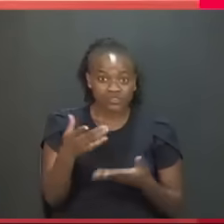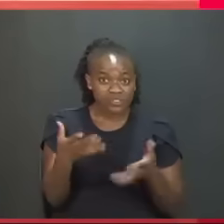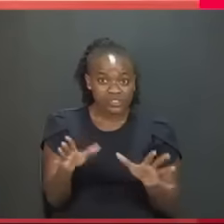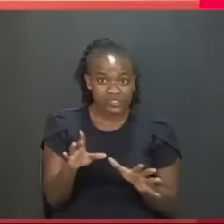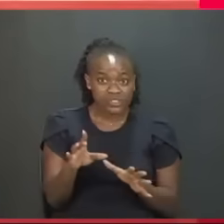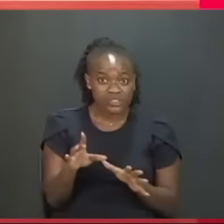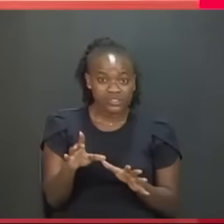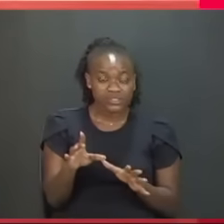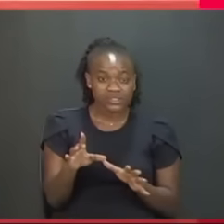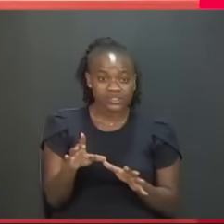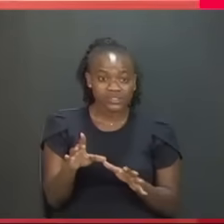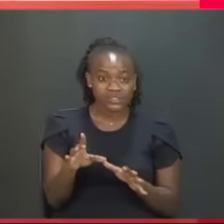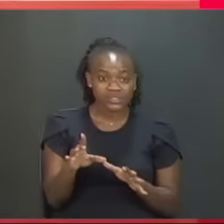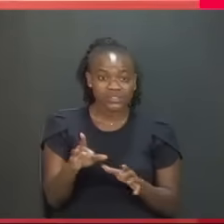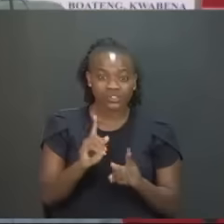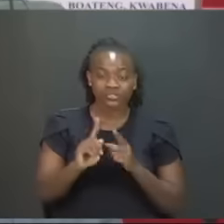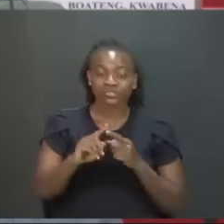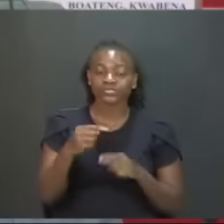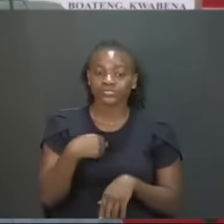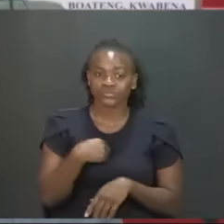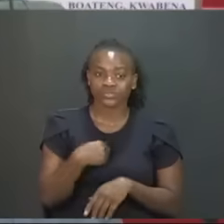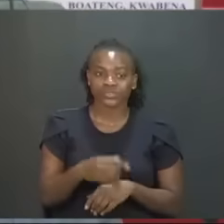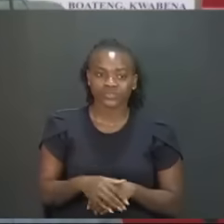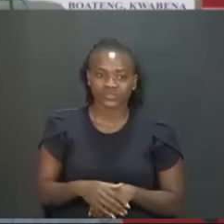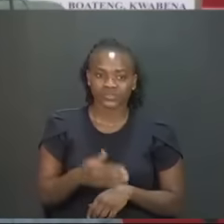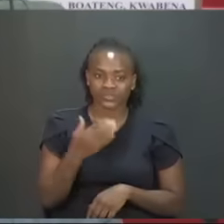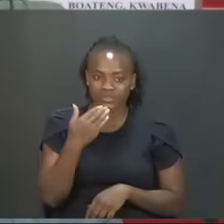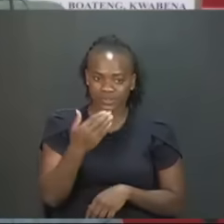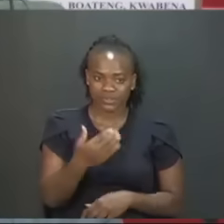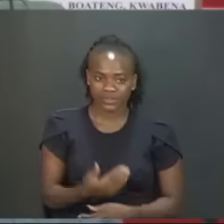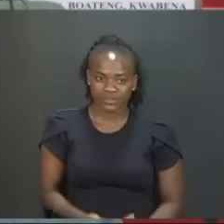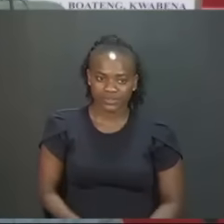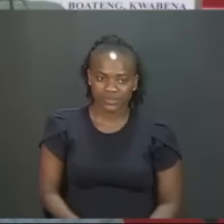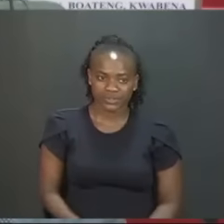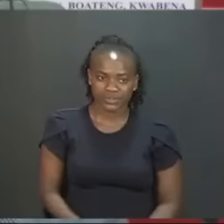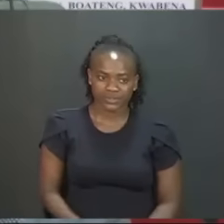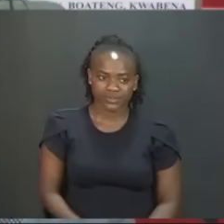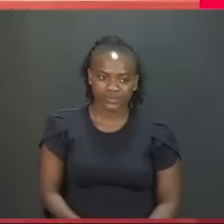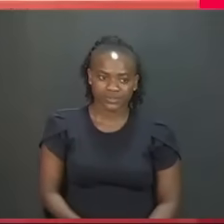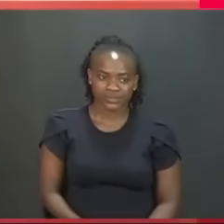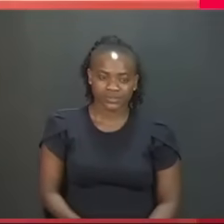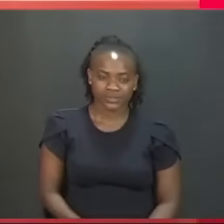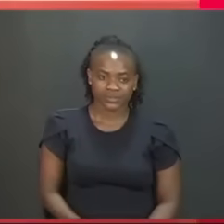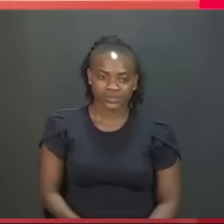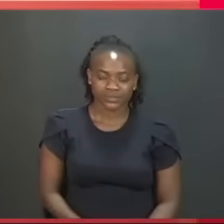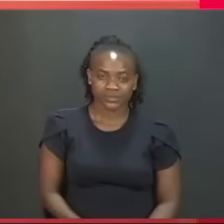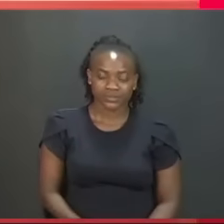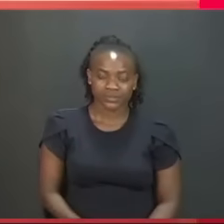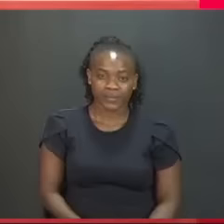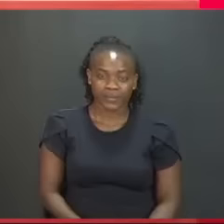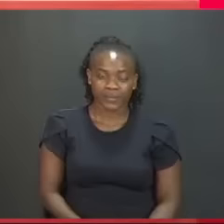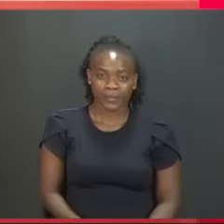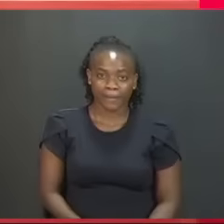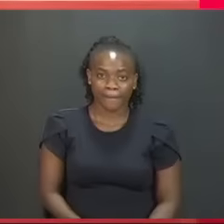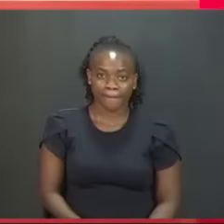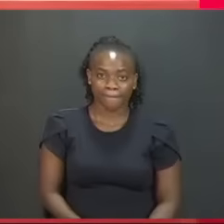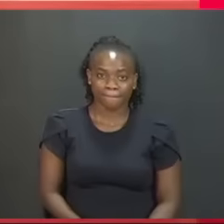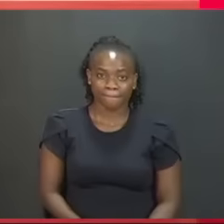done? Address the chair. Respect, I'm done. Thank you. Thank you. Honourable Sanja Nanja.